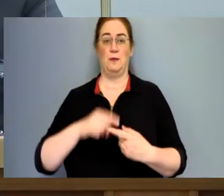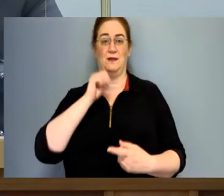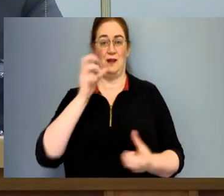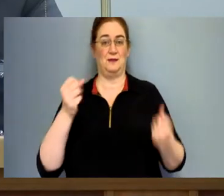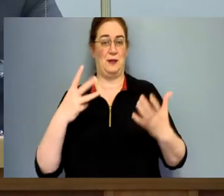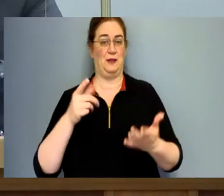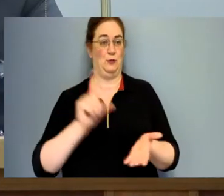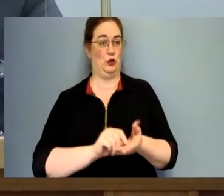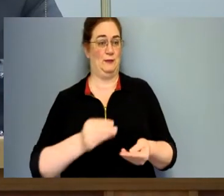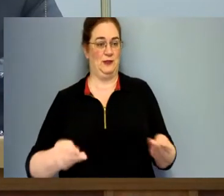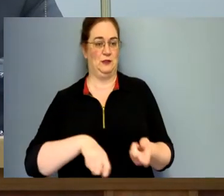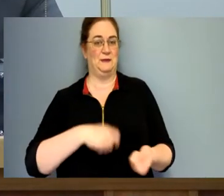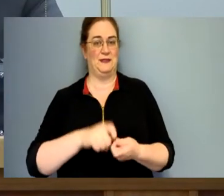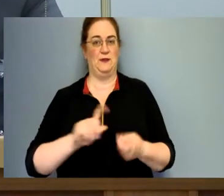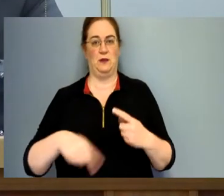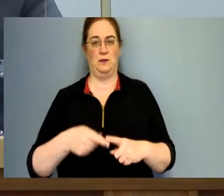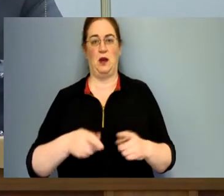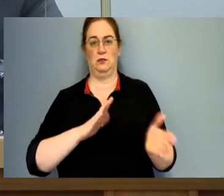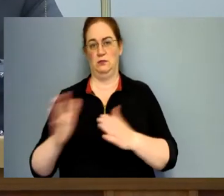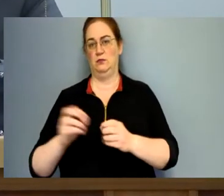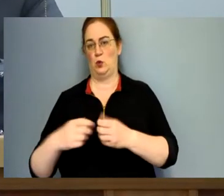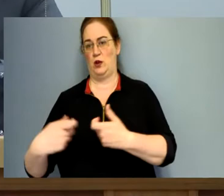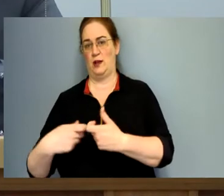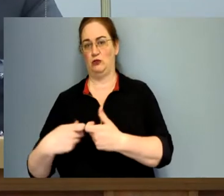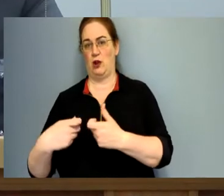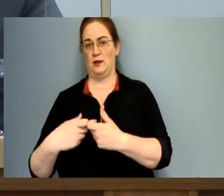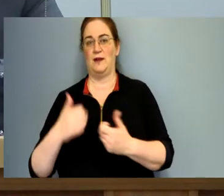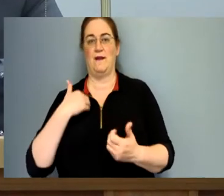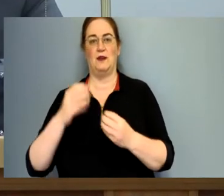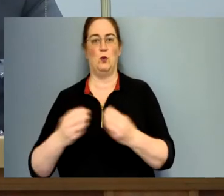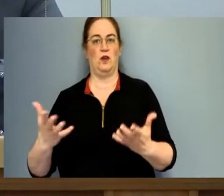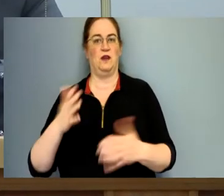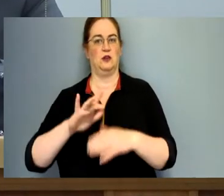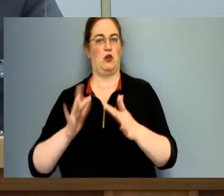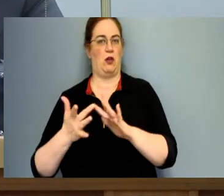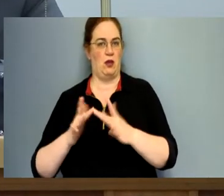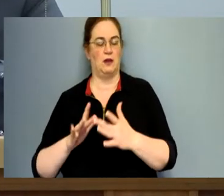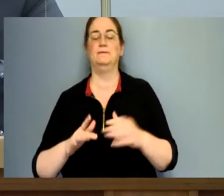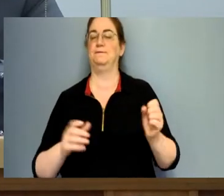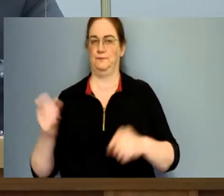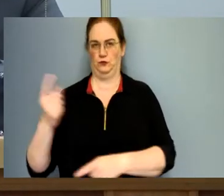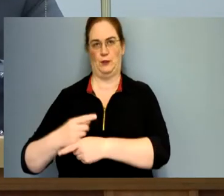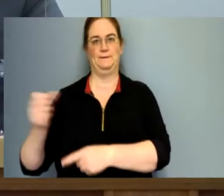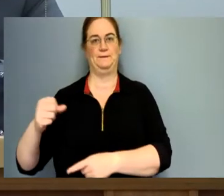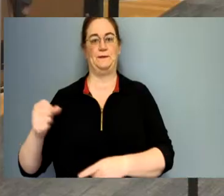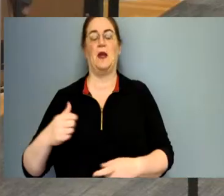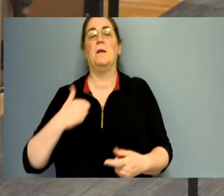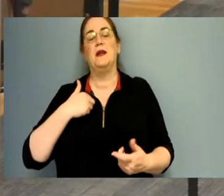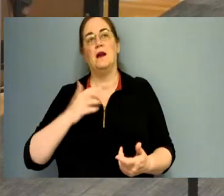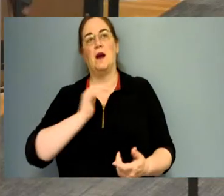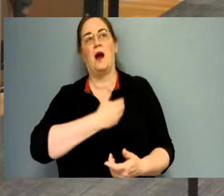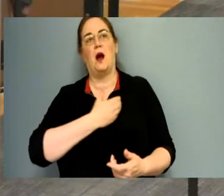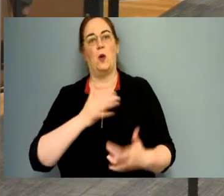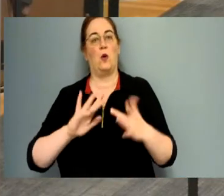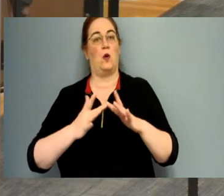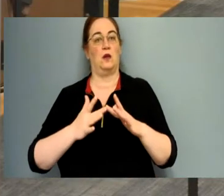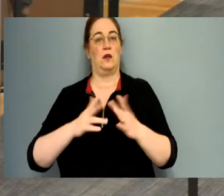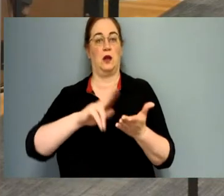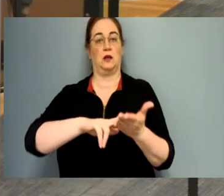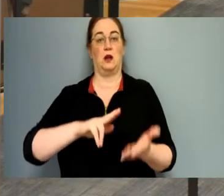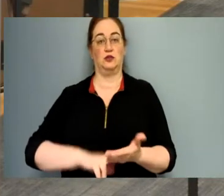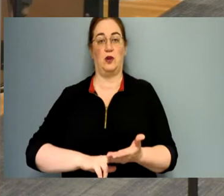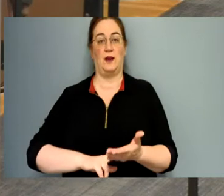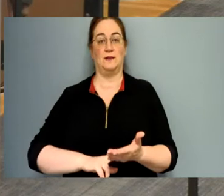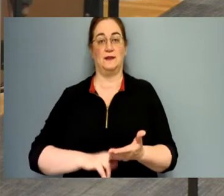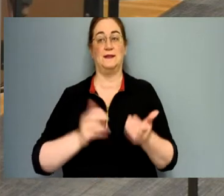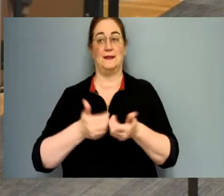print materials, specifically about going more electronic, about more having more things online. Right. Yes. Our online contract is